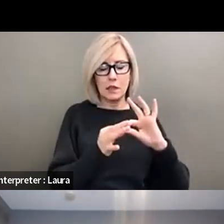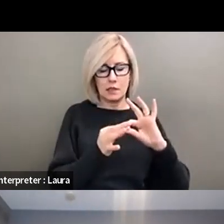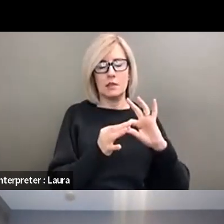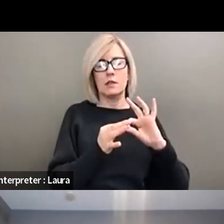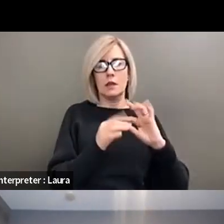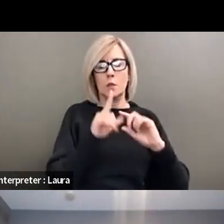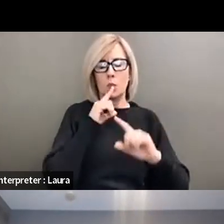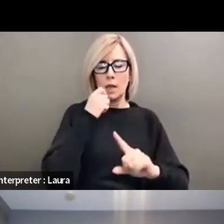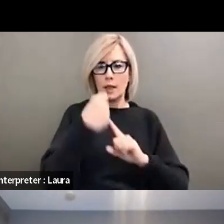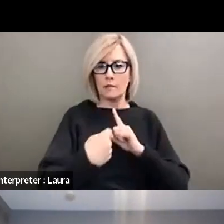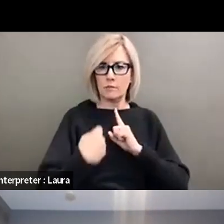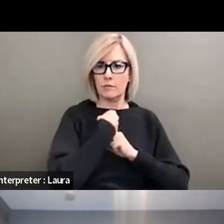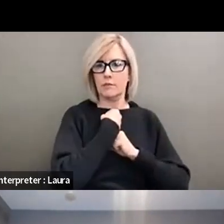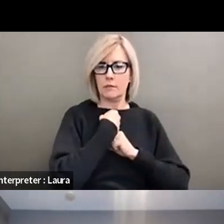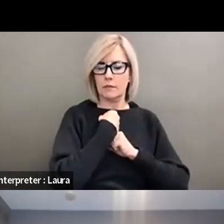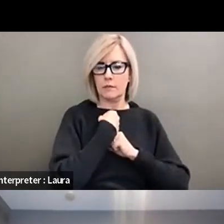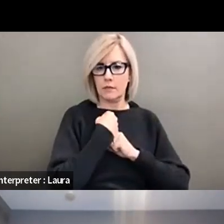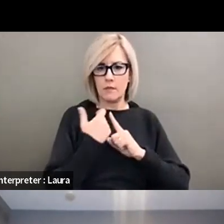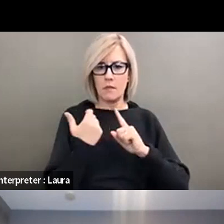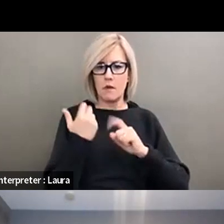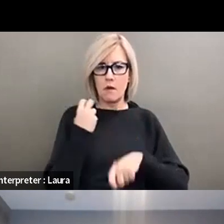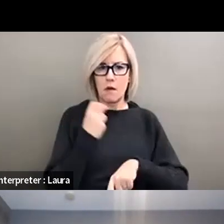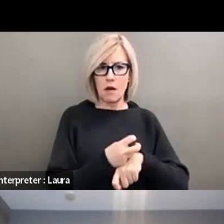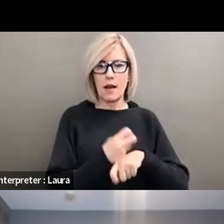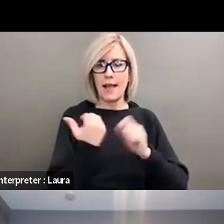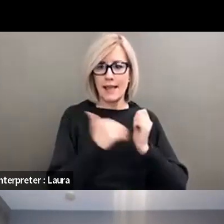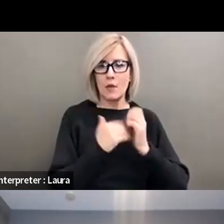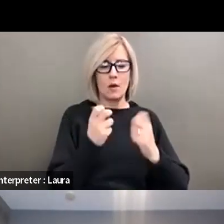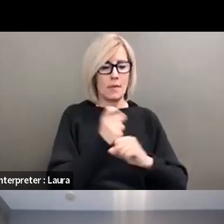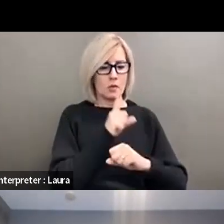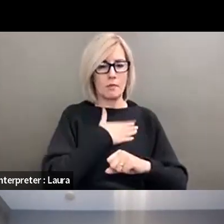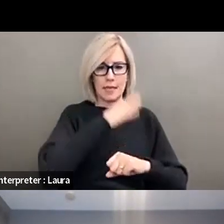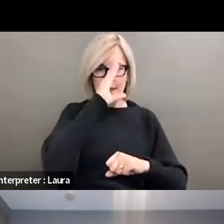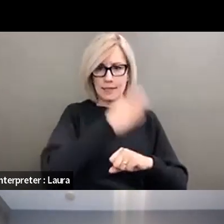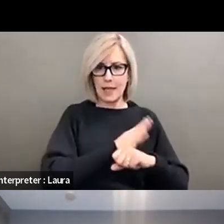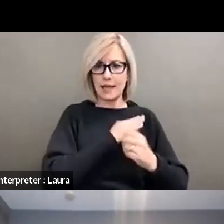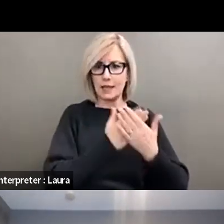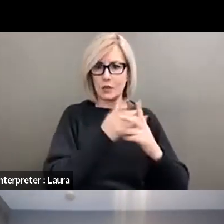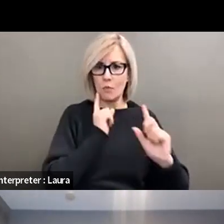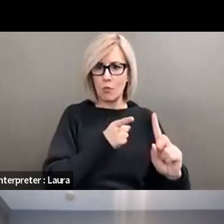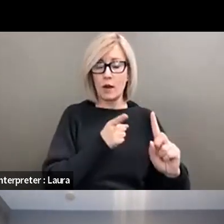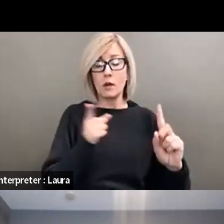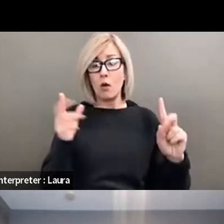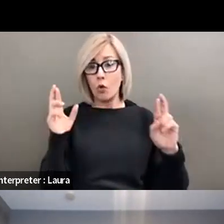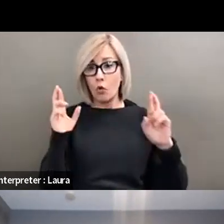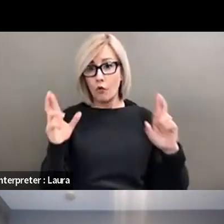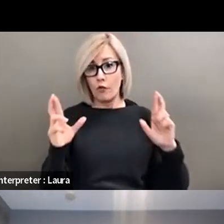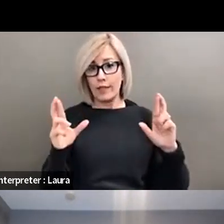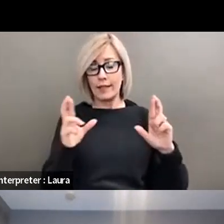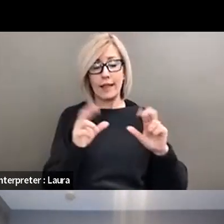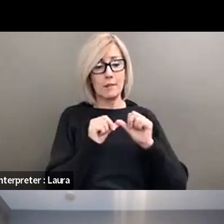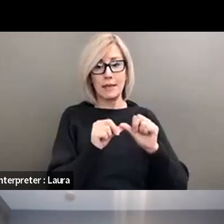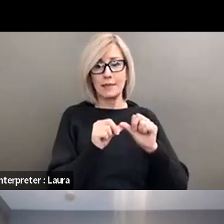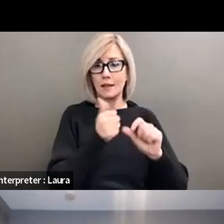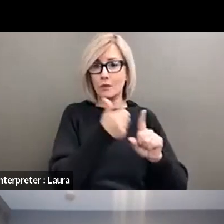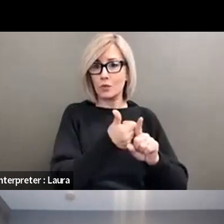hit me hard, because again, I want to make sure my son gets to a point to where he can hopefully maintain on his